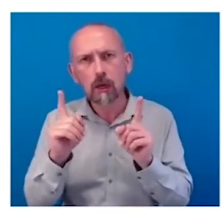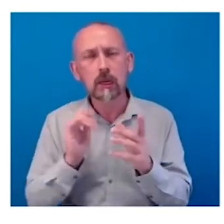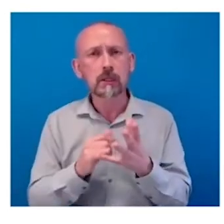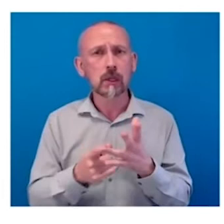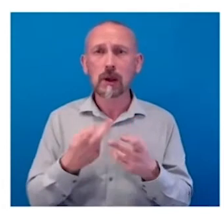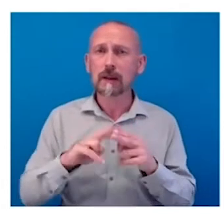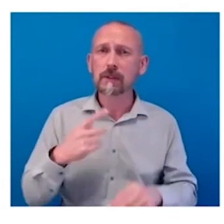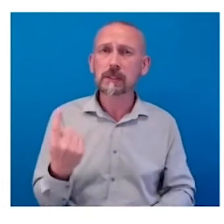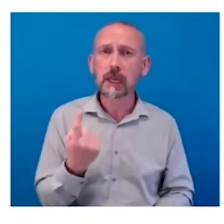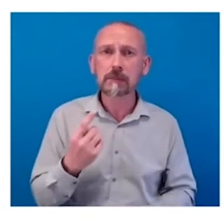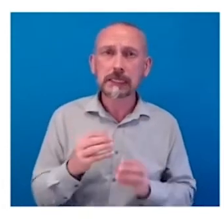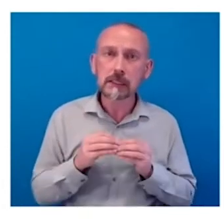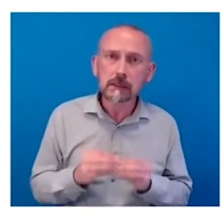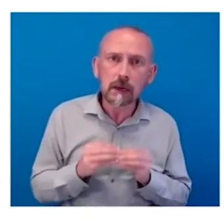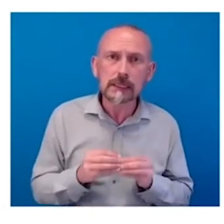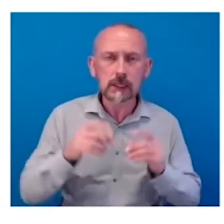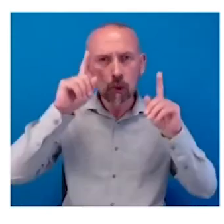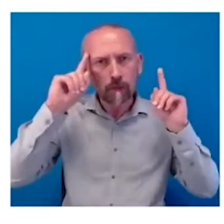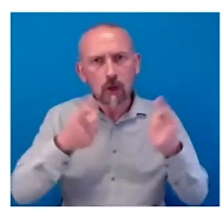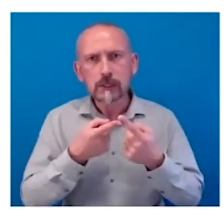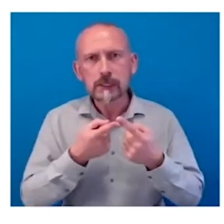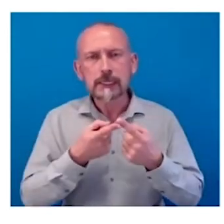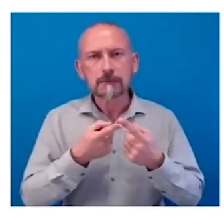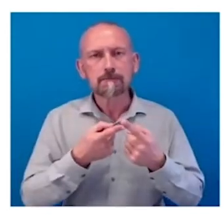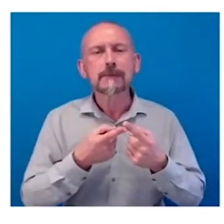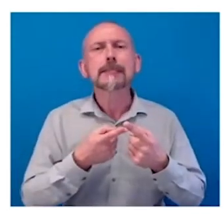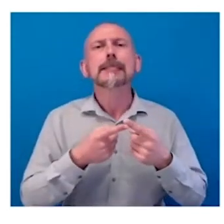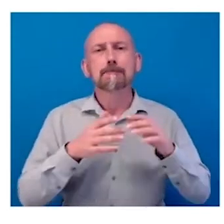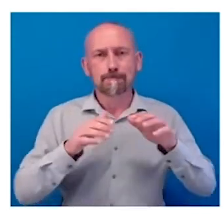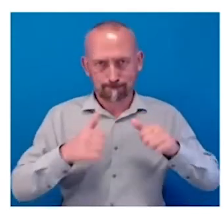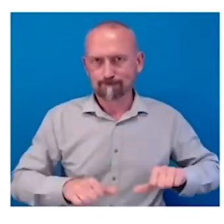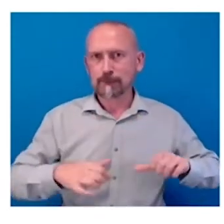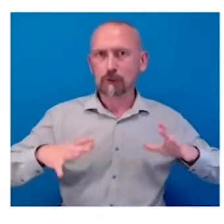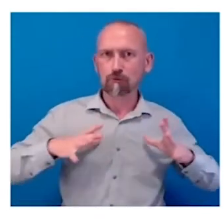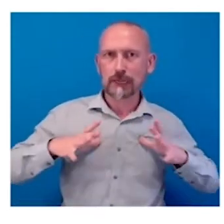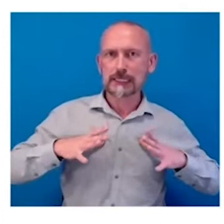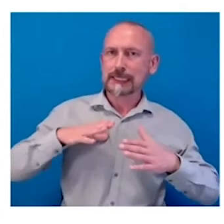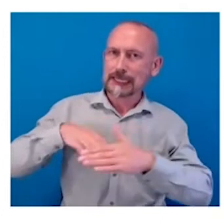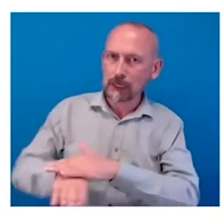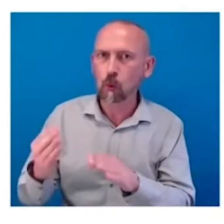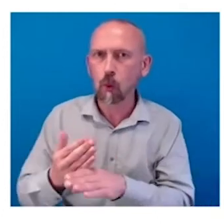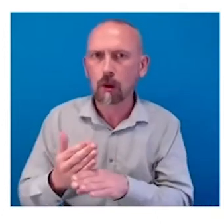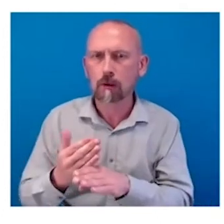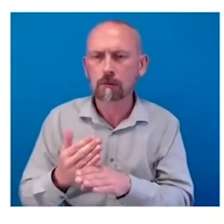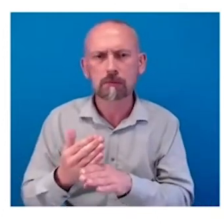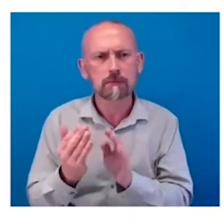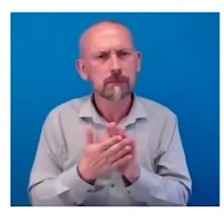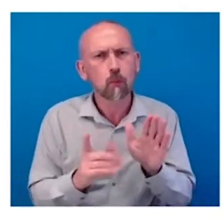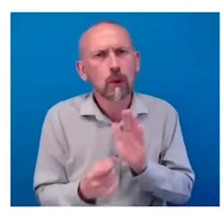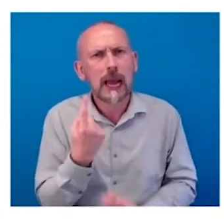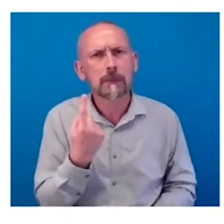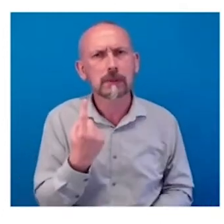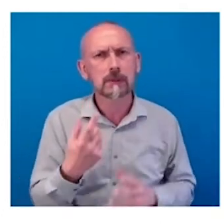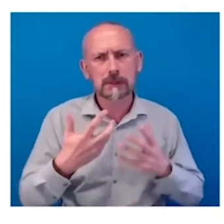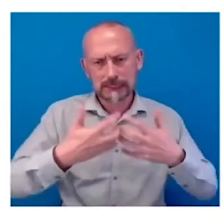university and then is trying to enter the workplace, and how does that relate to their assistive technology provision? On the other hand, looking